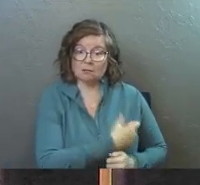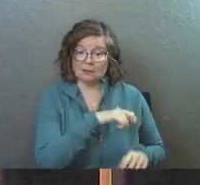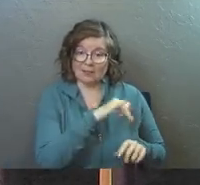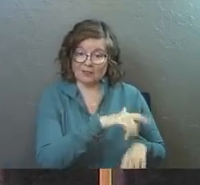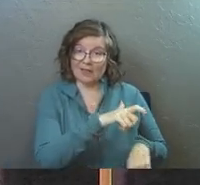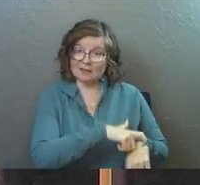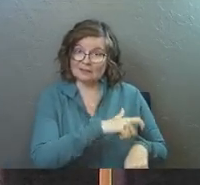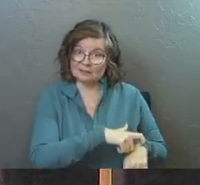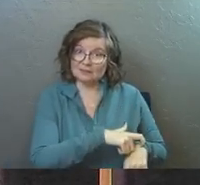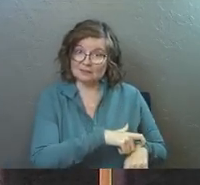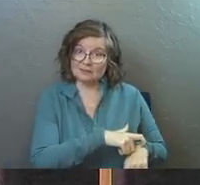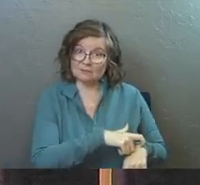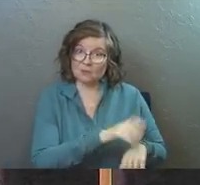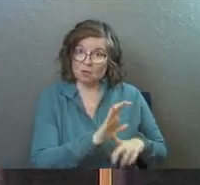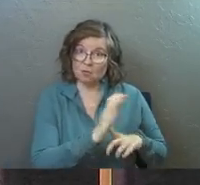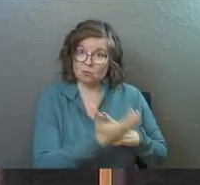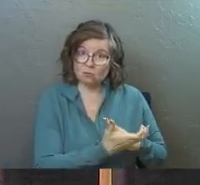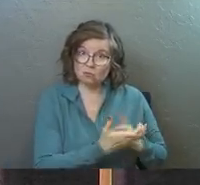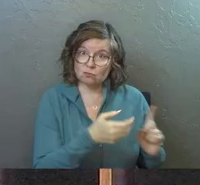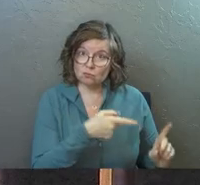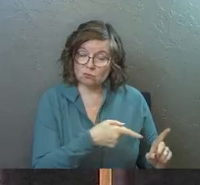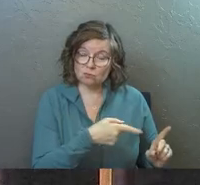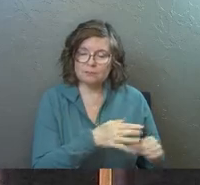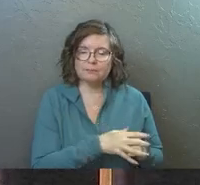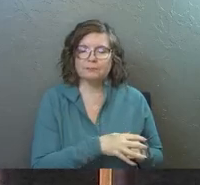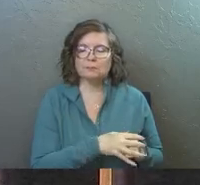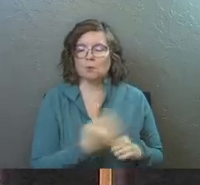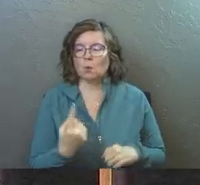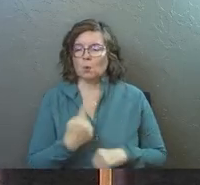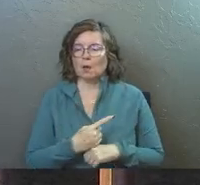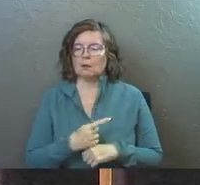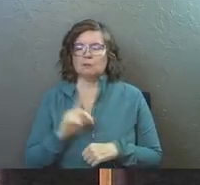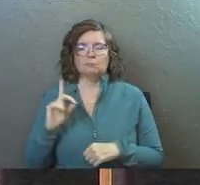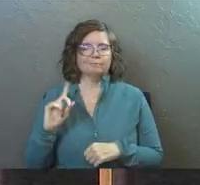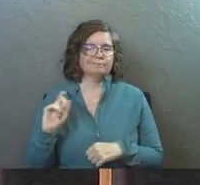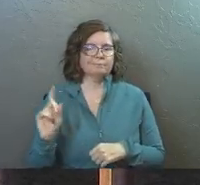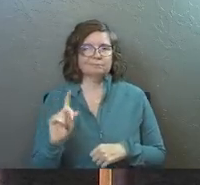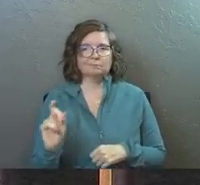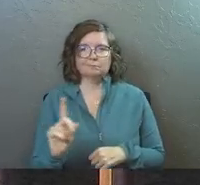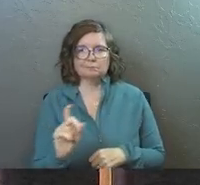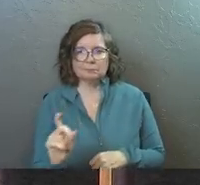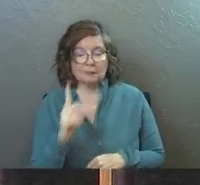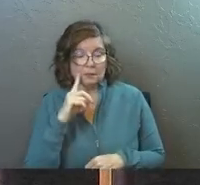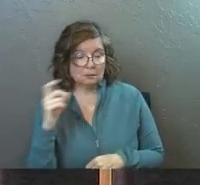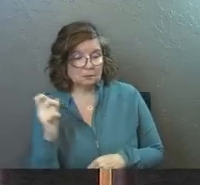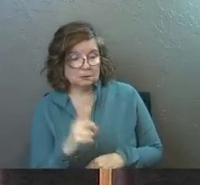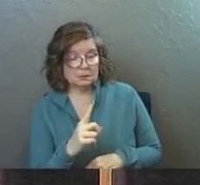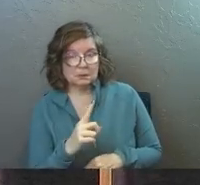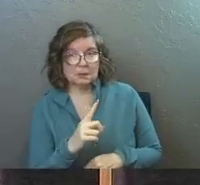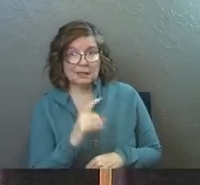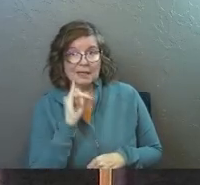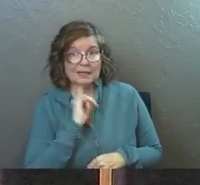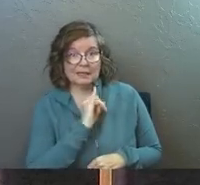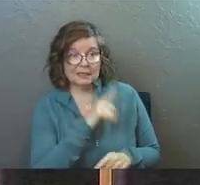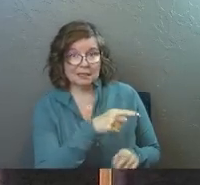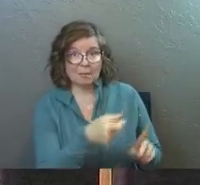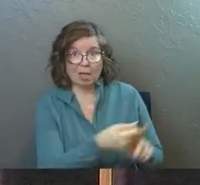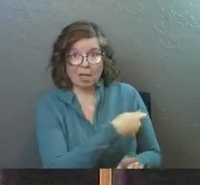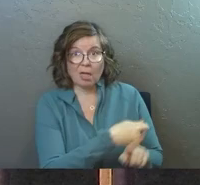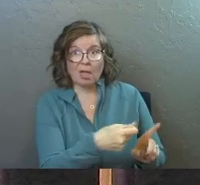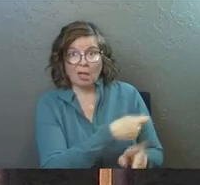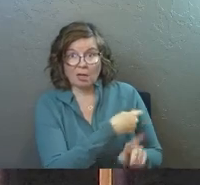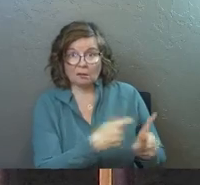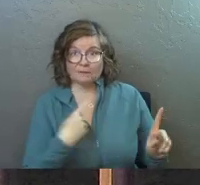in that particular culture. And so one day Moses goes walking along and he sees a fellow Israelite being